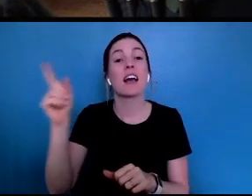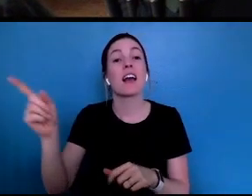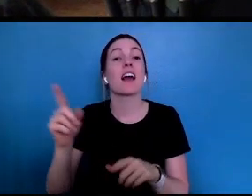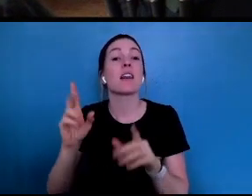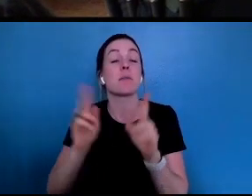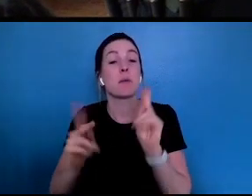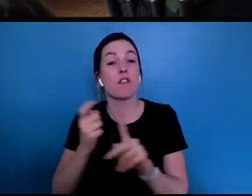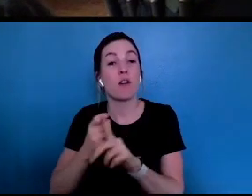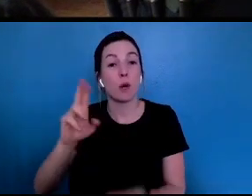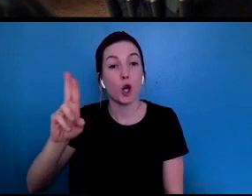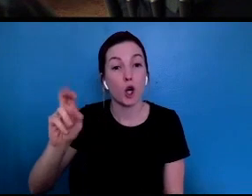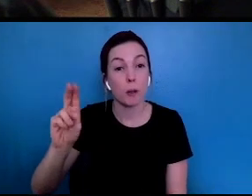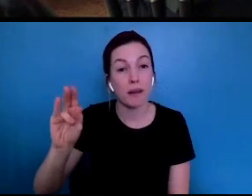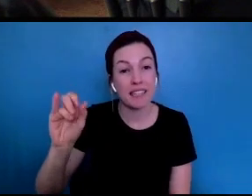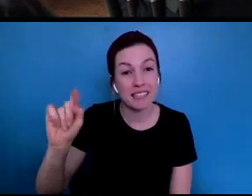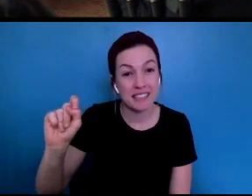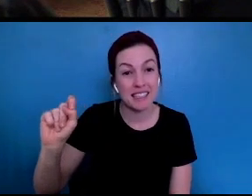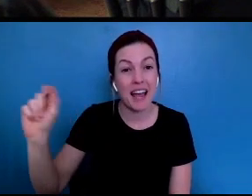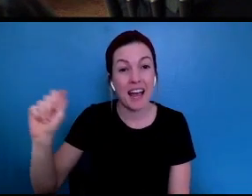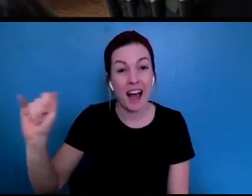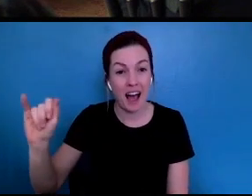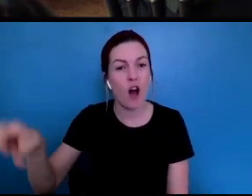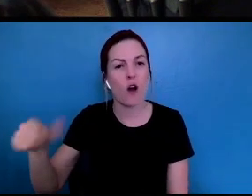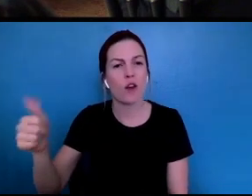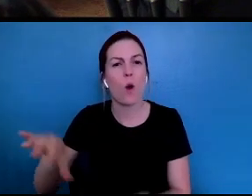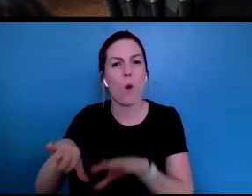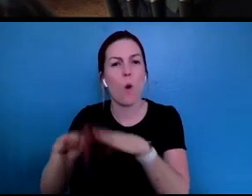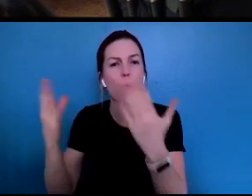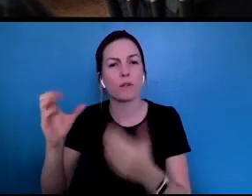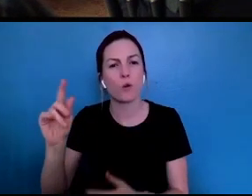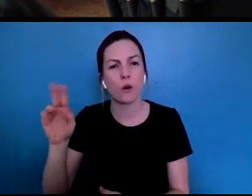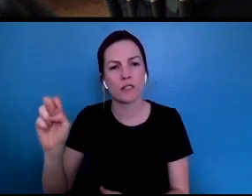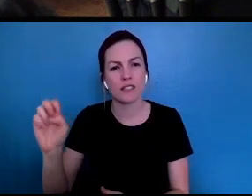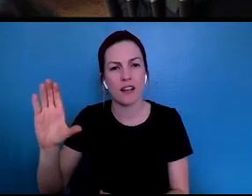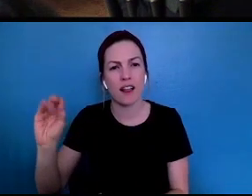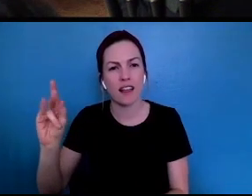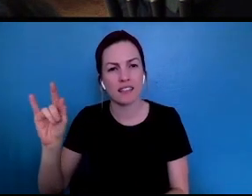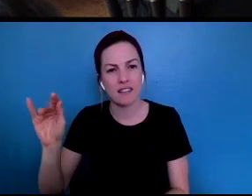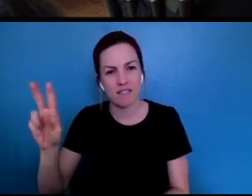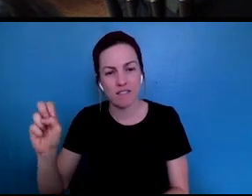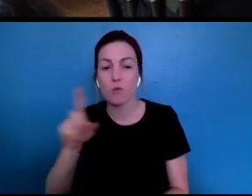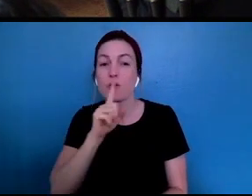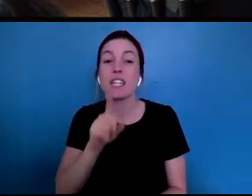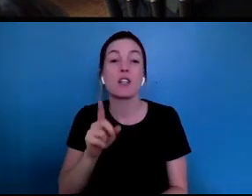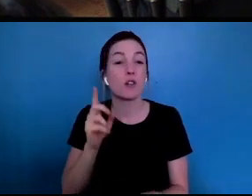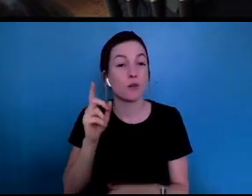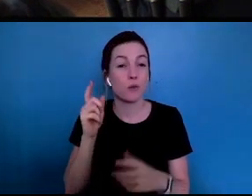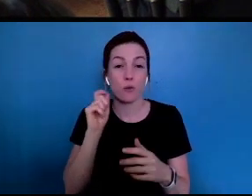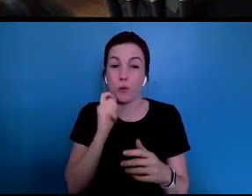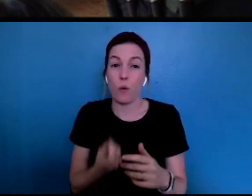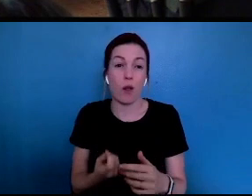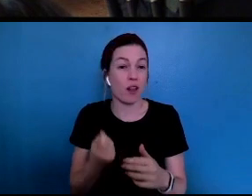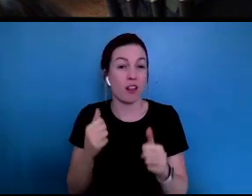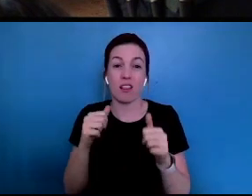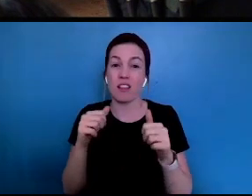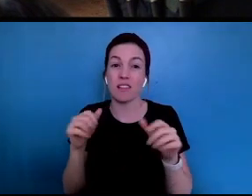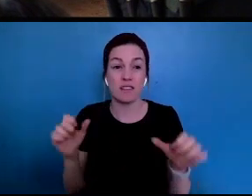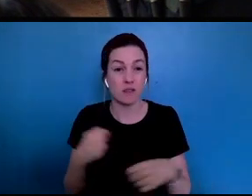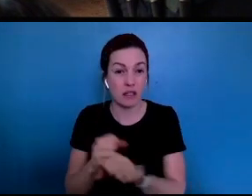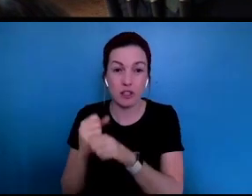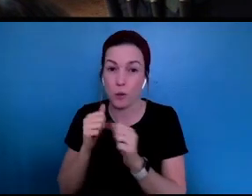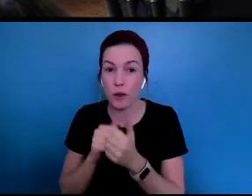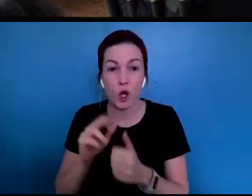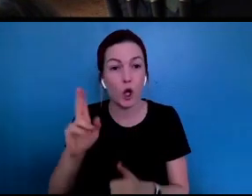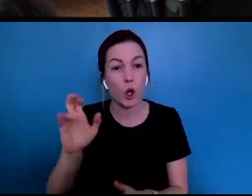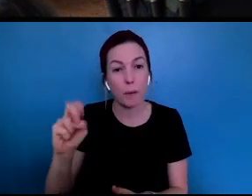know them, another open source collective doing really cool co-creation with citizens of urban planning. And then on May 16th, we will